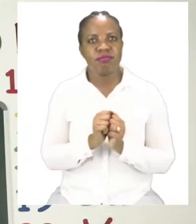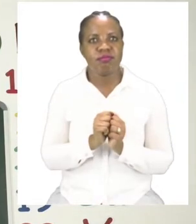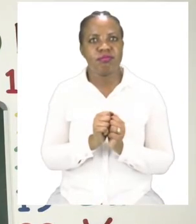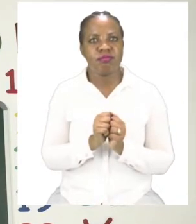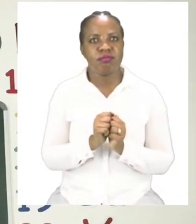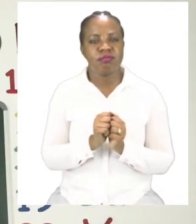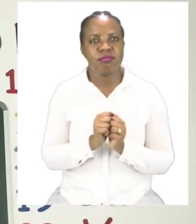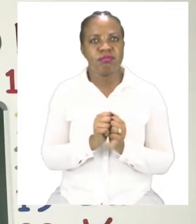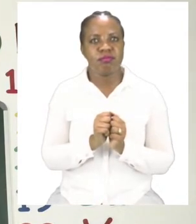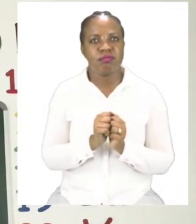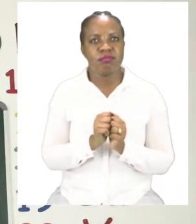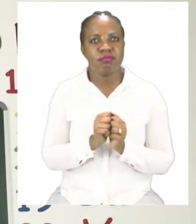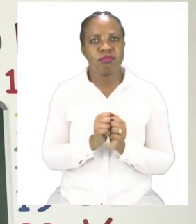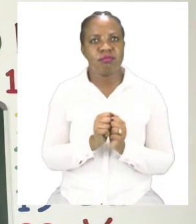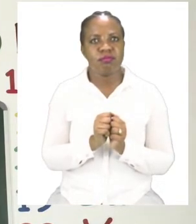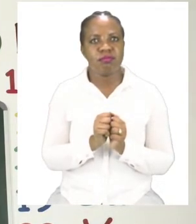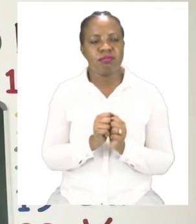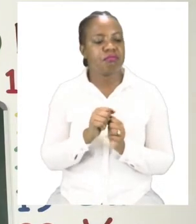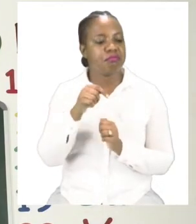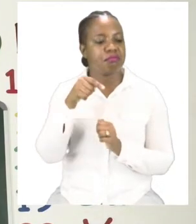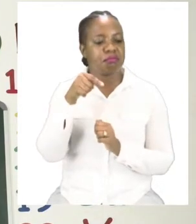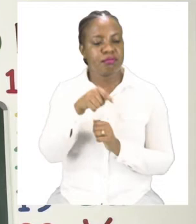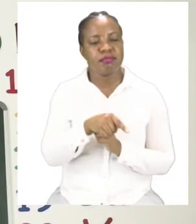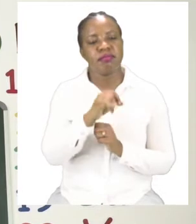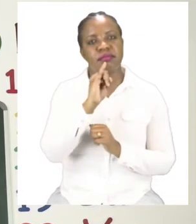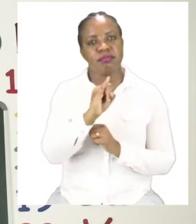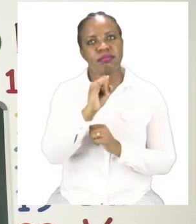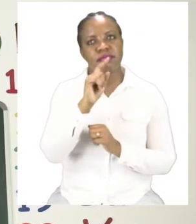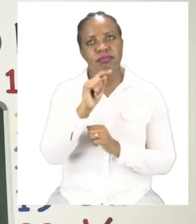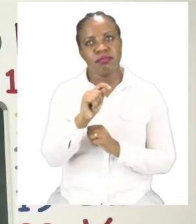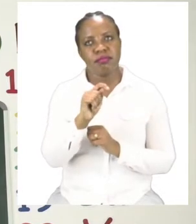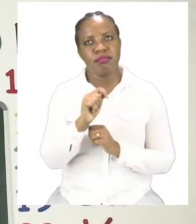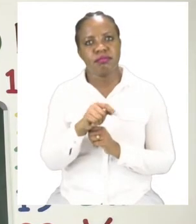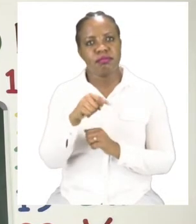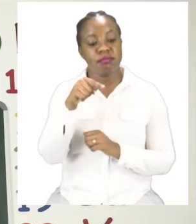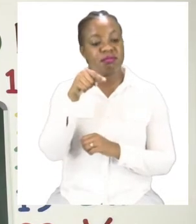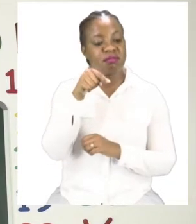radio, and we can say it. Point to it.